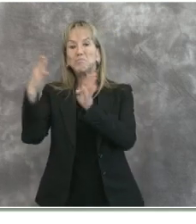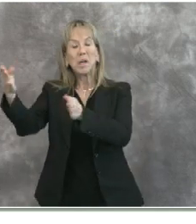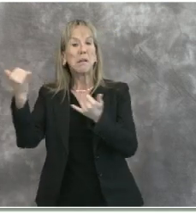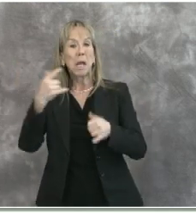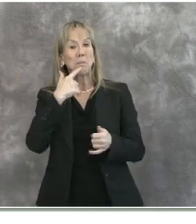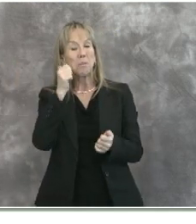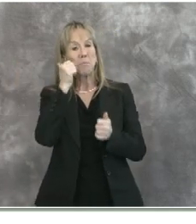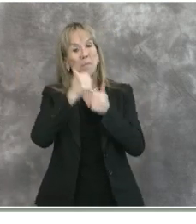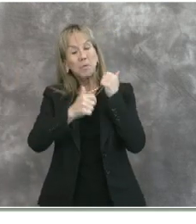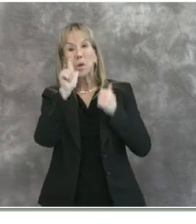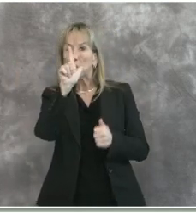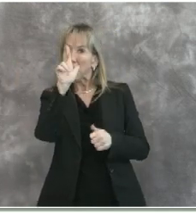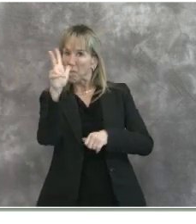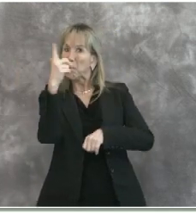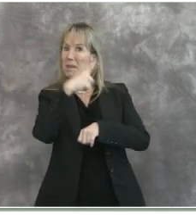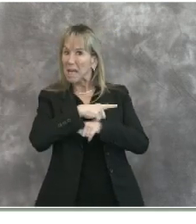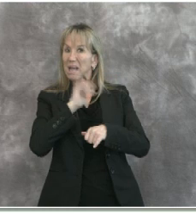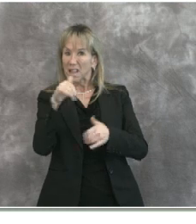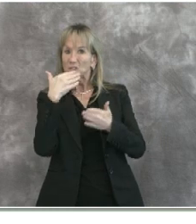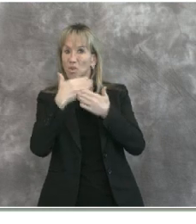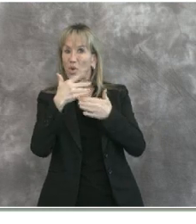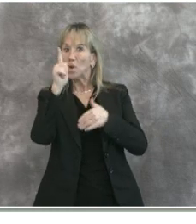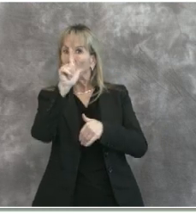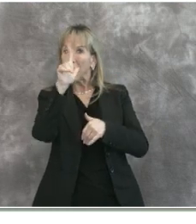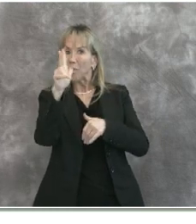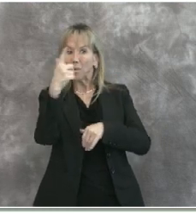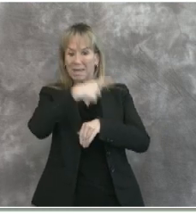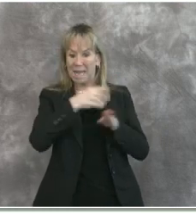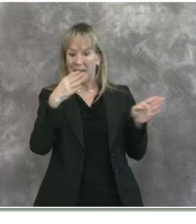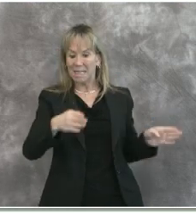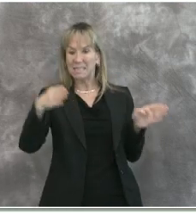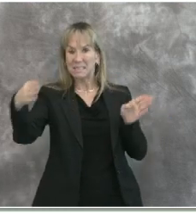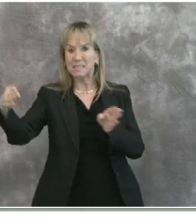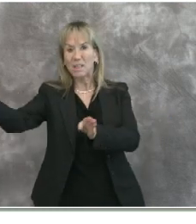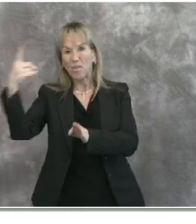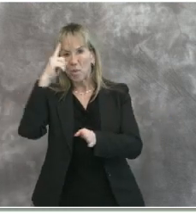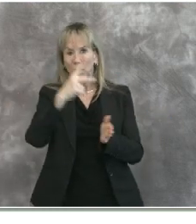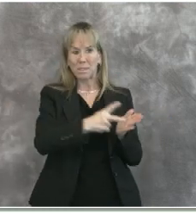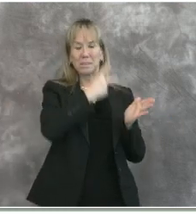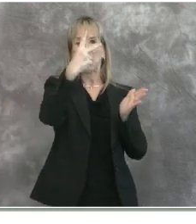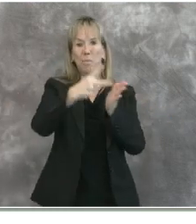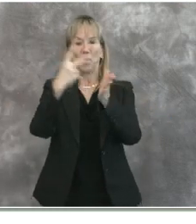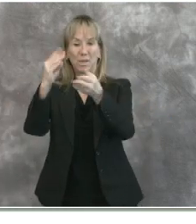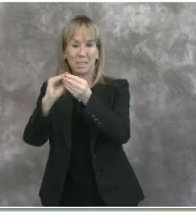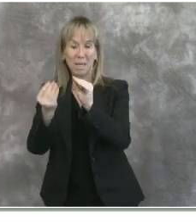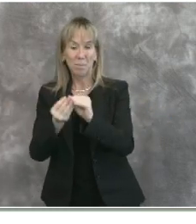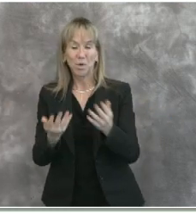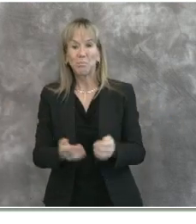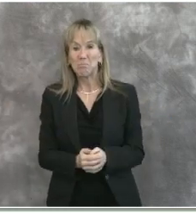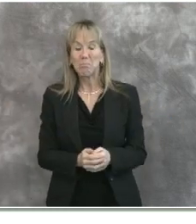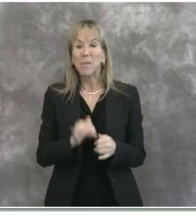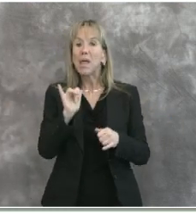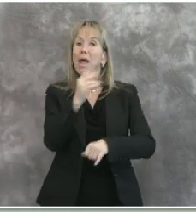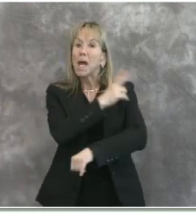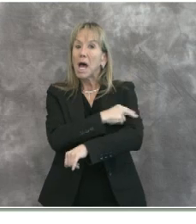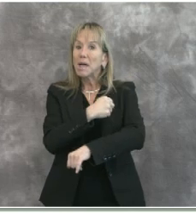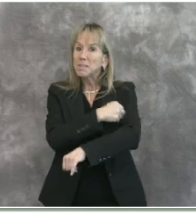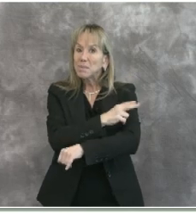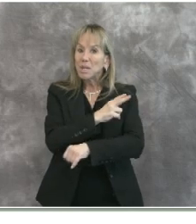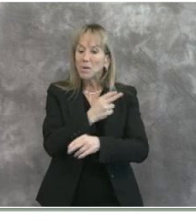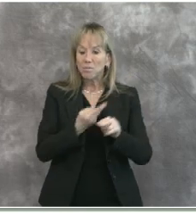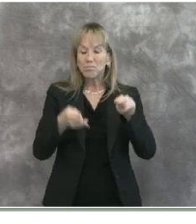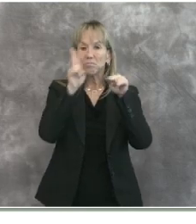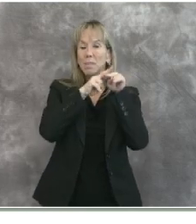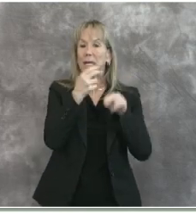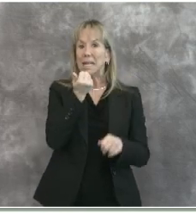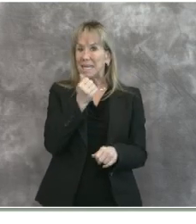days, which is an encouraging number. The estimated number of recoveries, hospitalizations are up 19 from yesterday